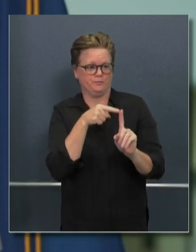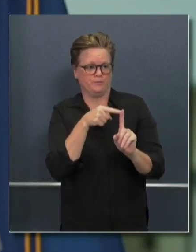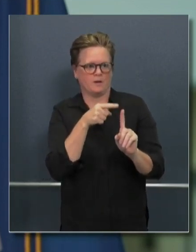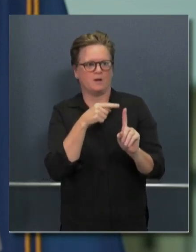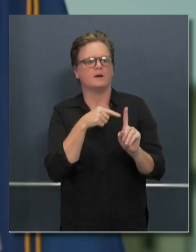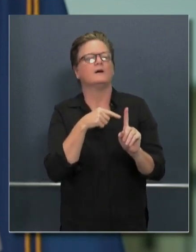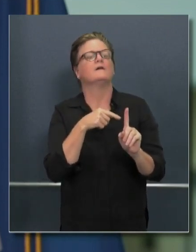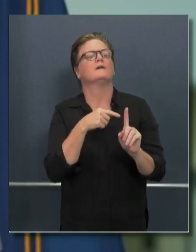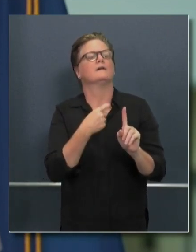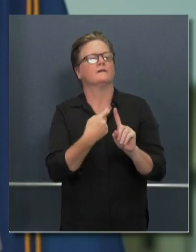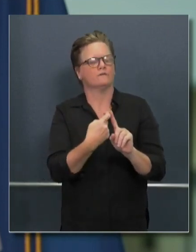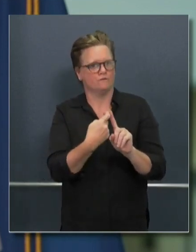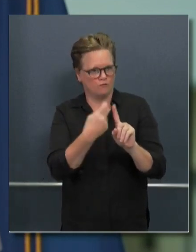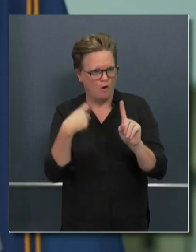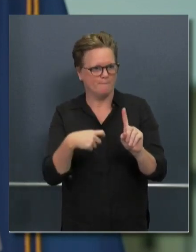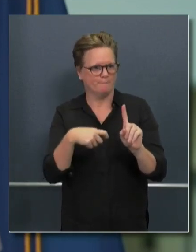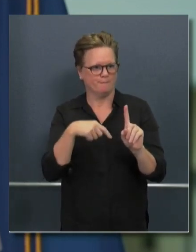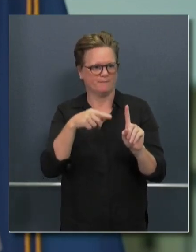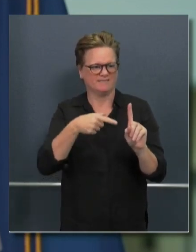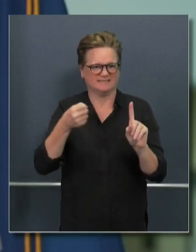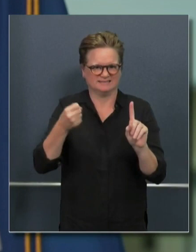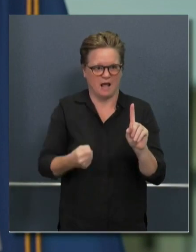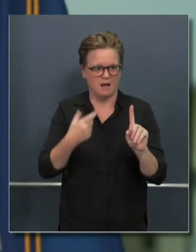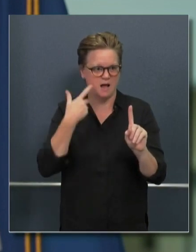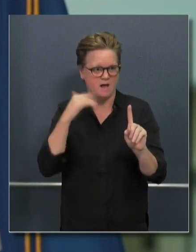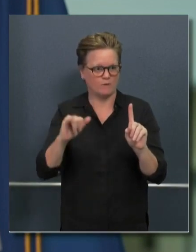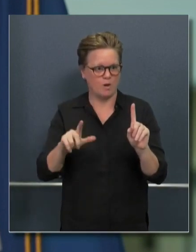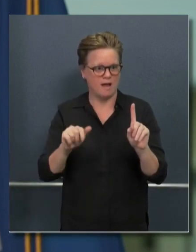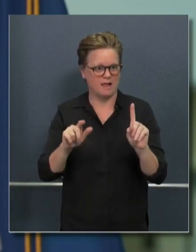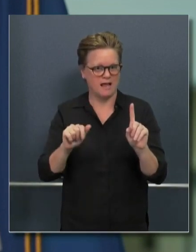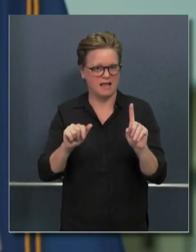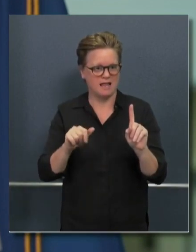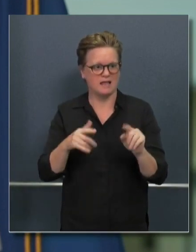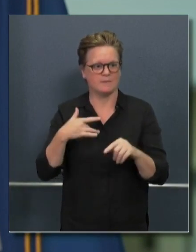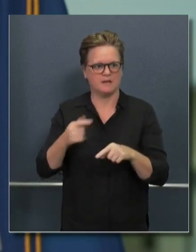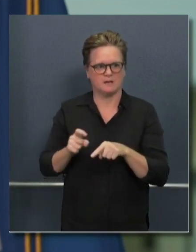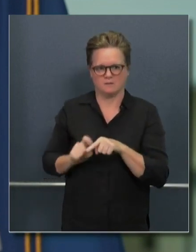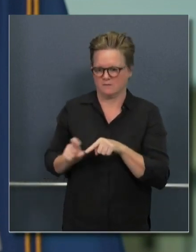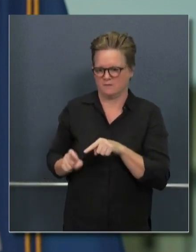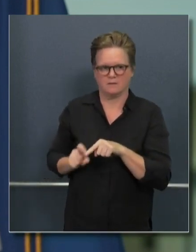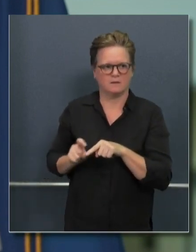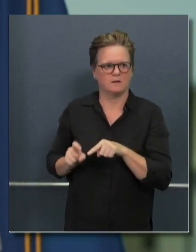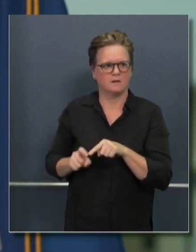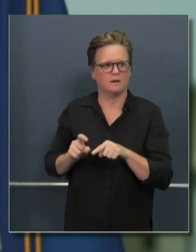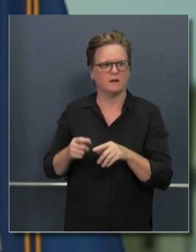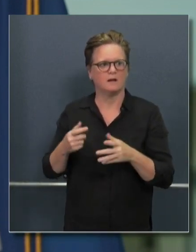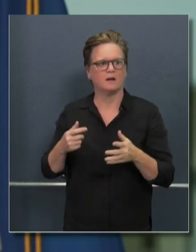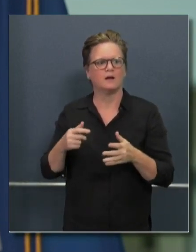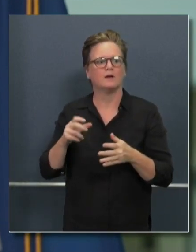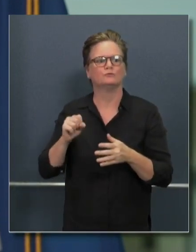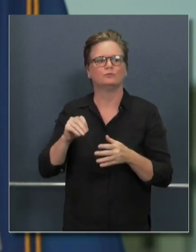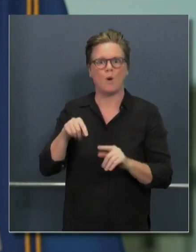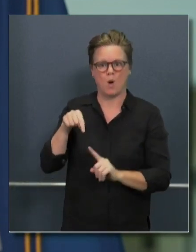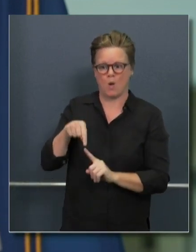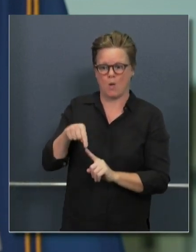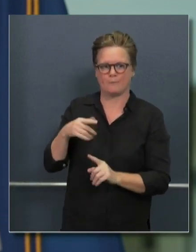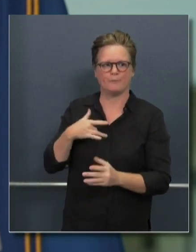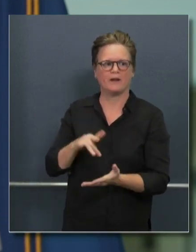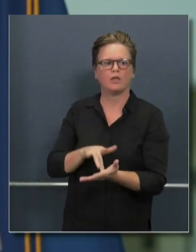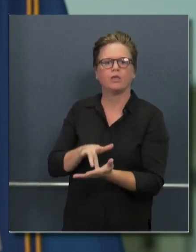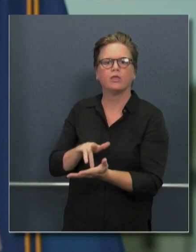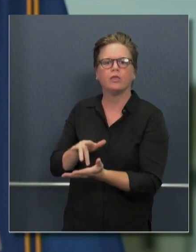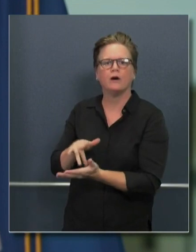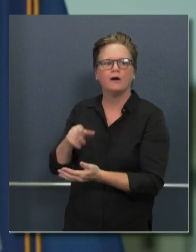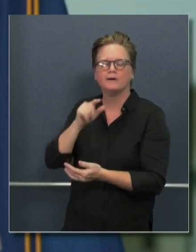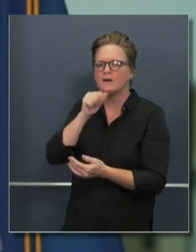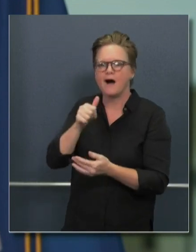the garment district in Southern California, LA in particular. And she was an advocate calling out the cause for